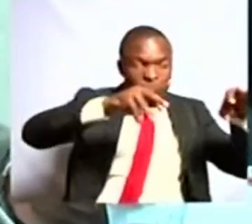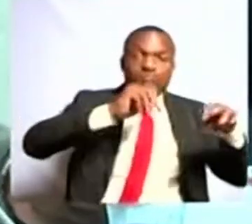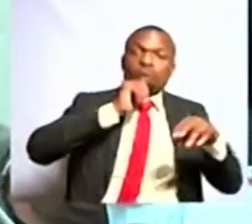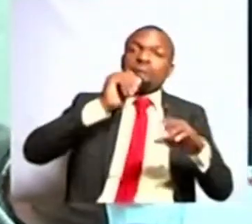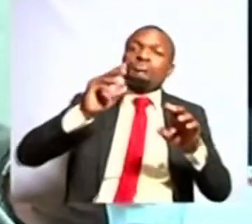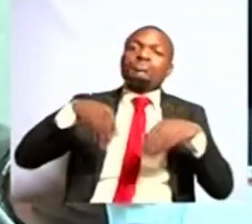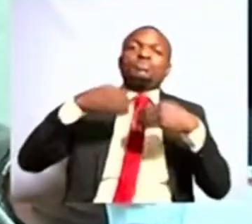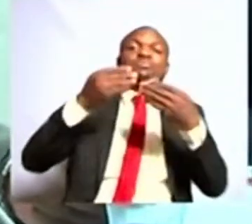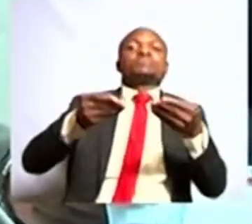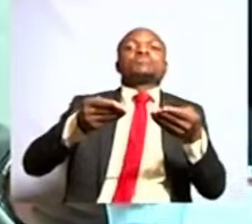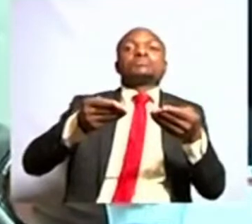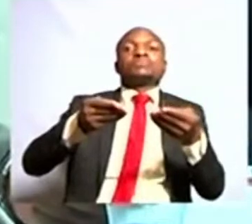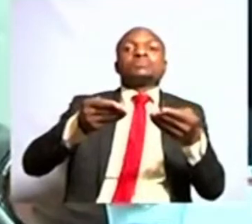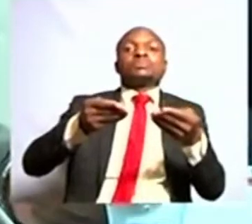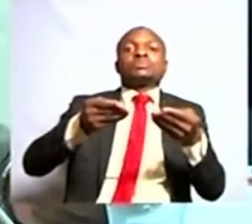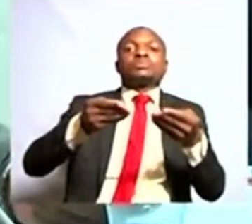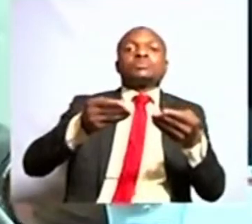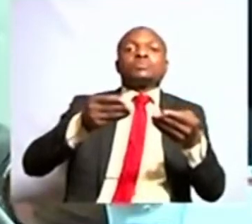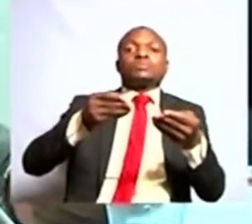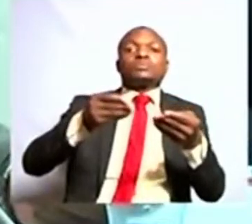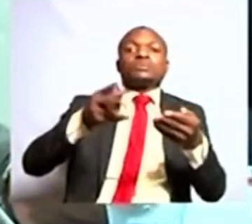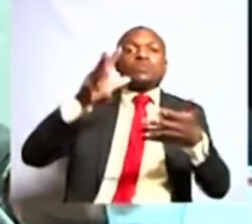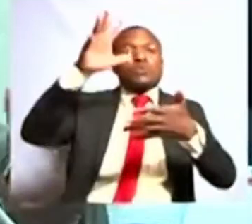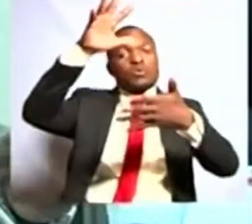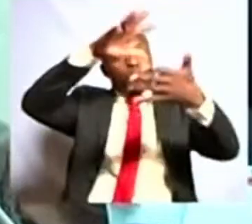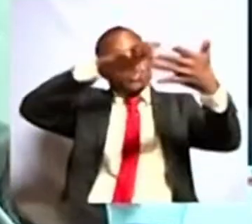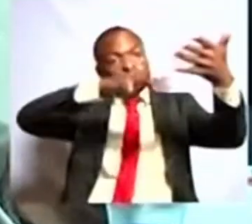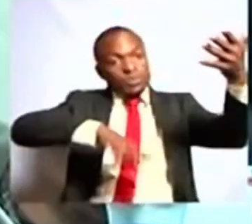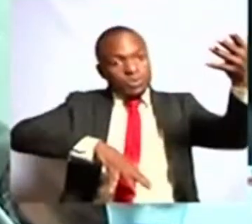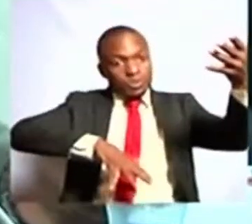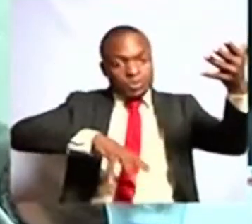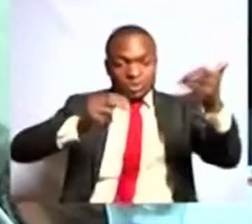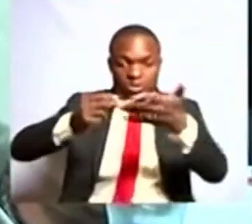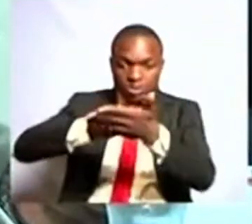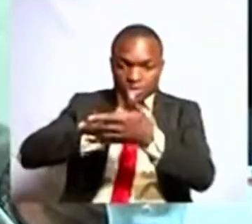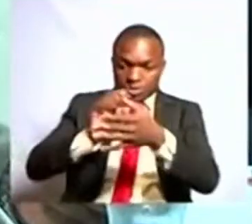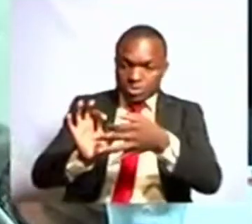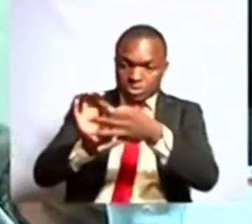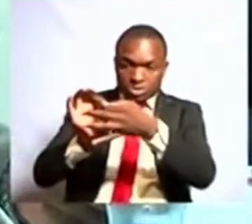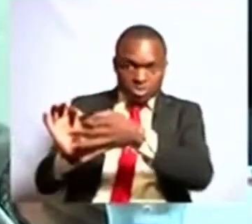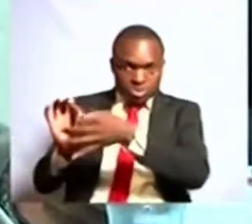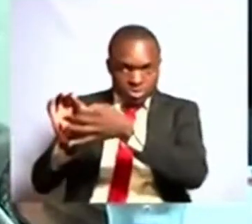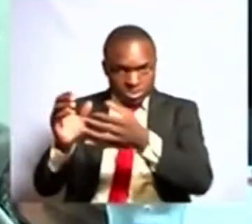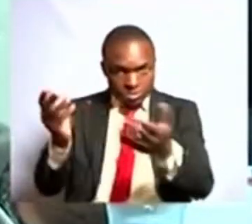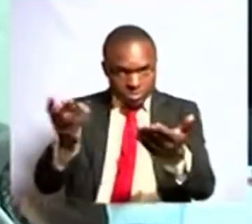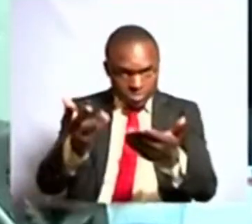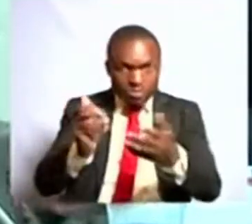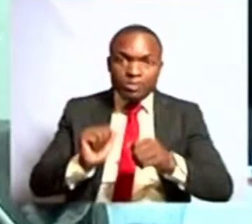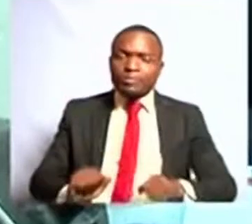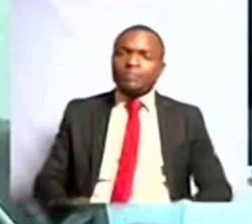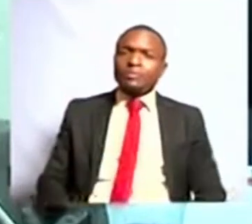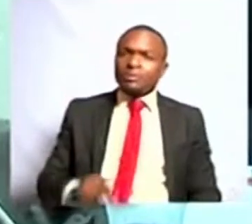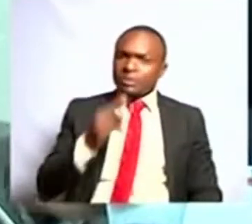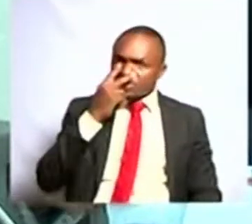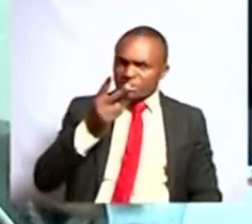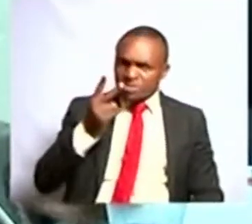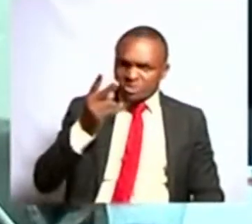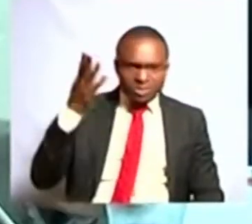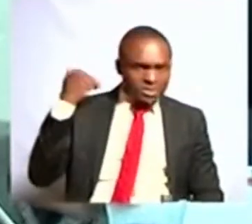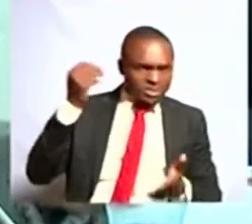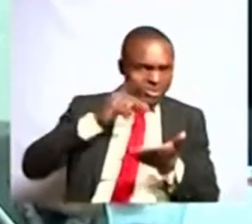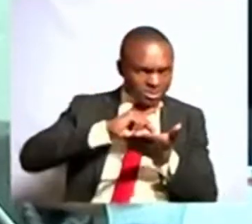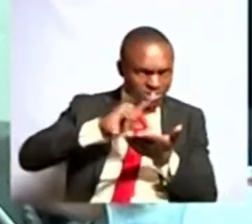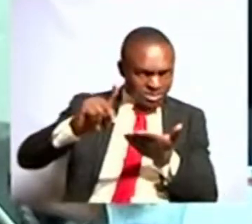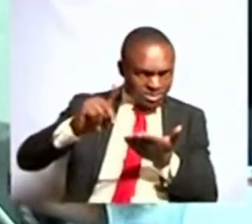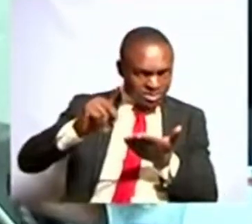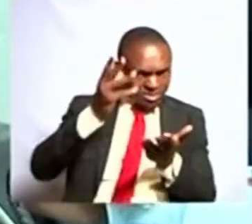not giving out quotations or installing new connections. I just saw something last week that they are